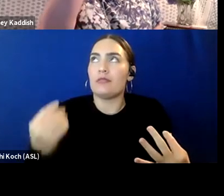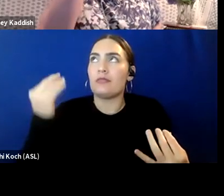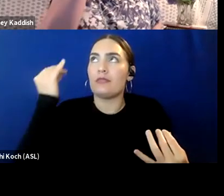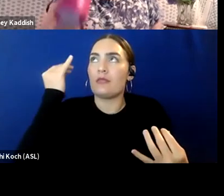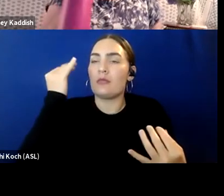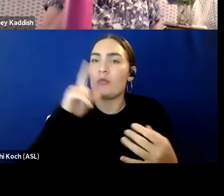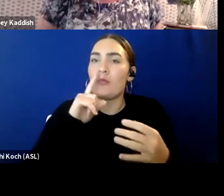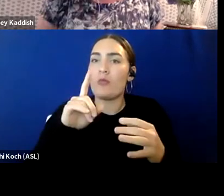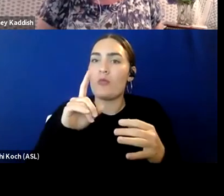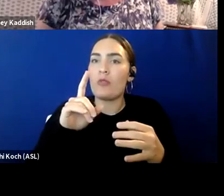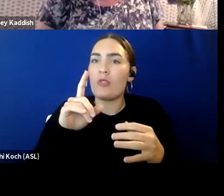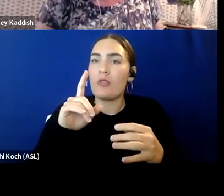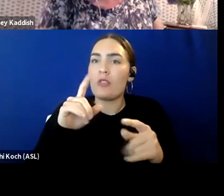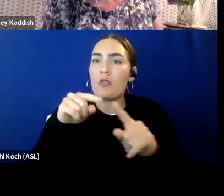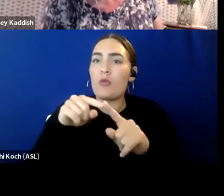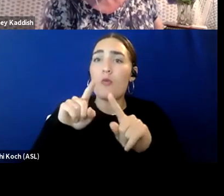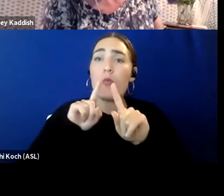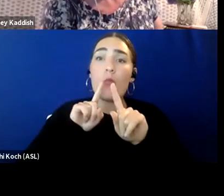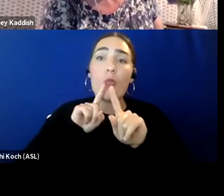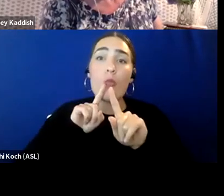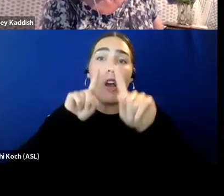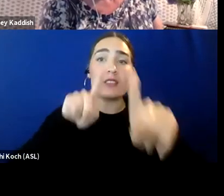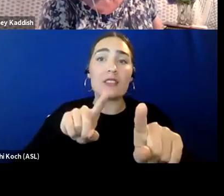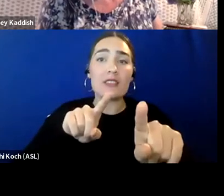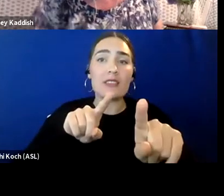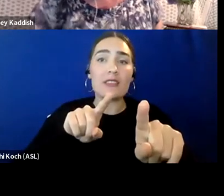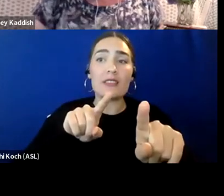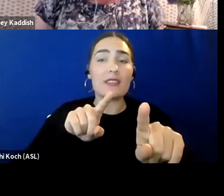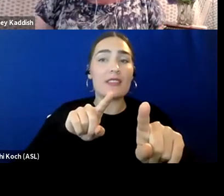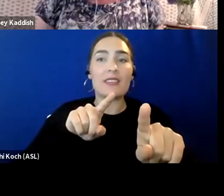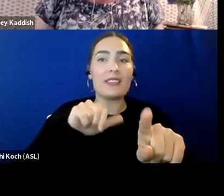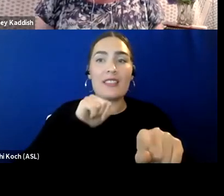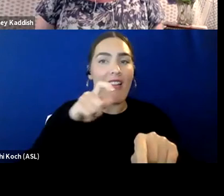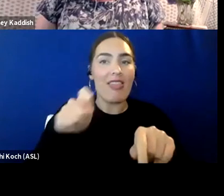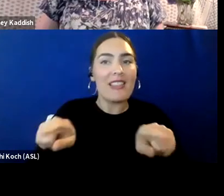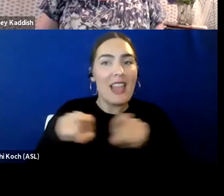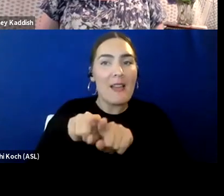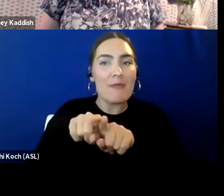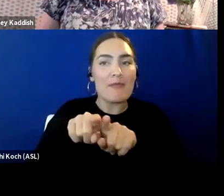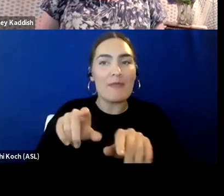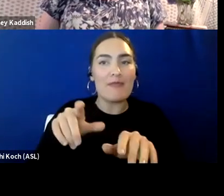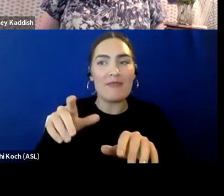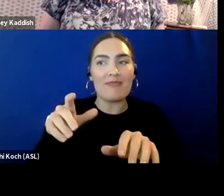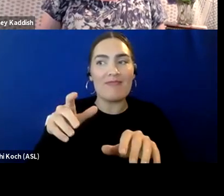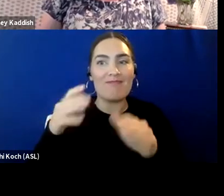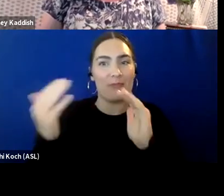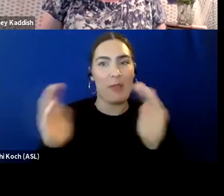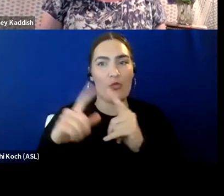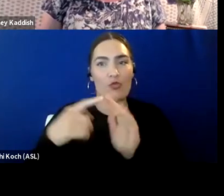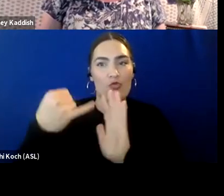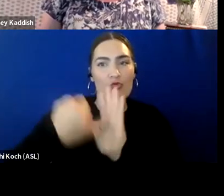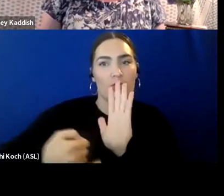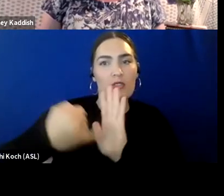that responding is not the same as illustrating or as explaining or as commenting. It's